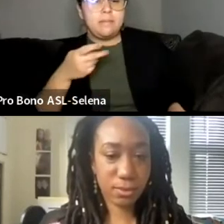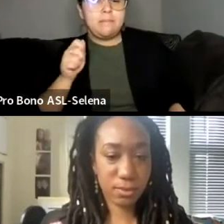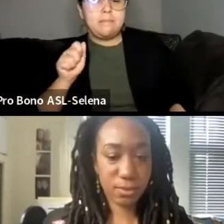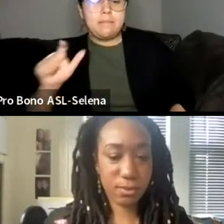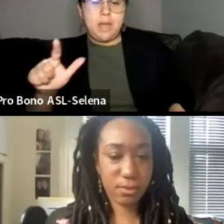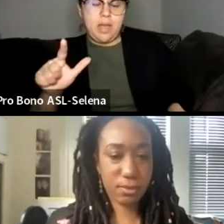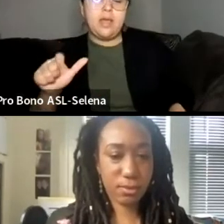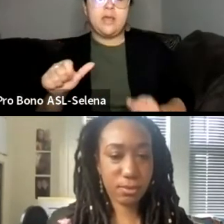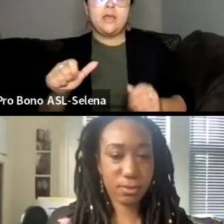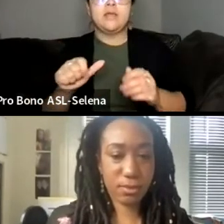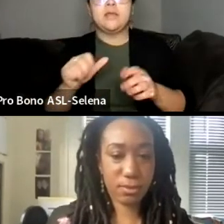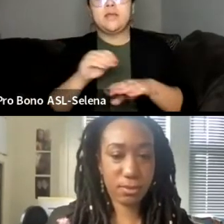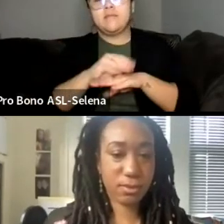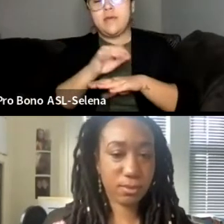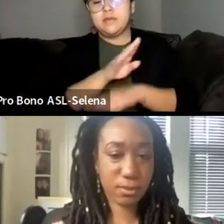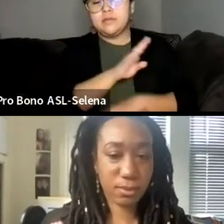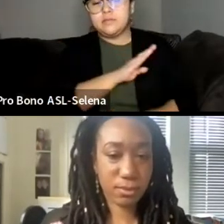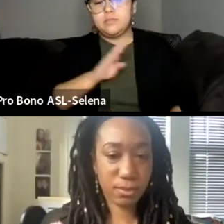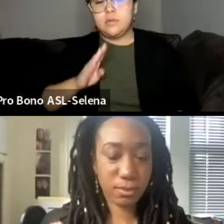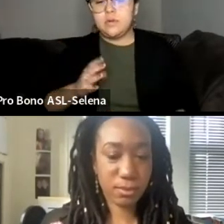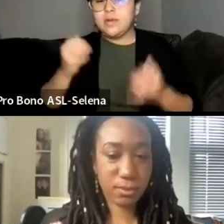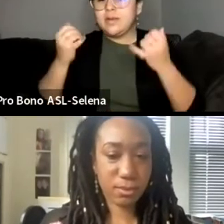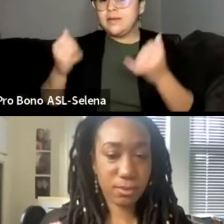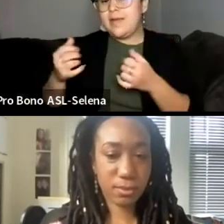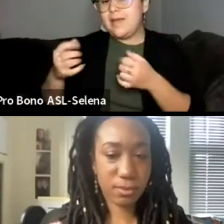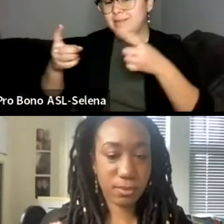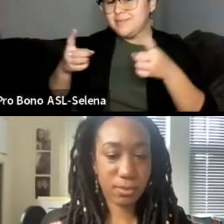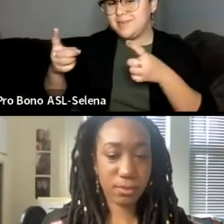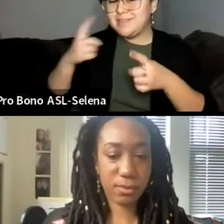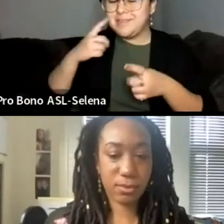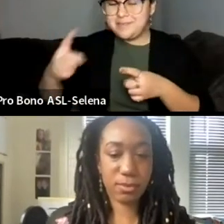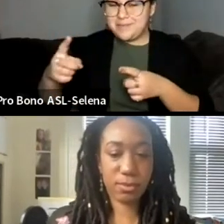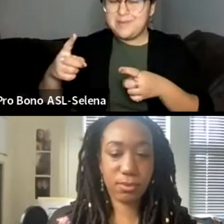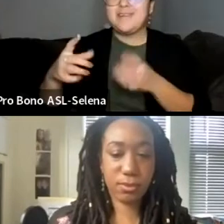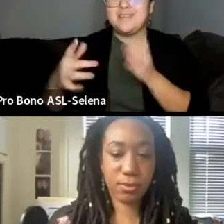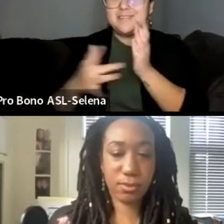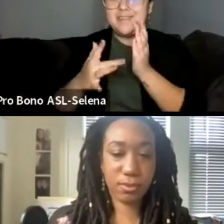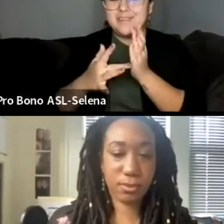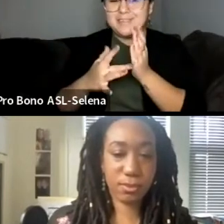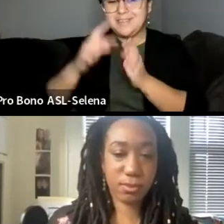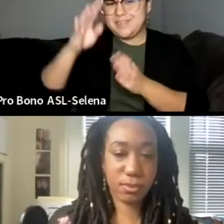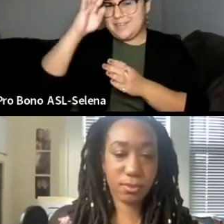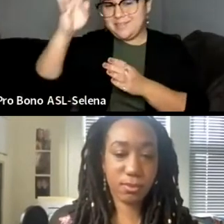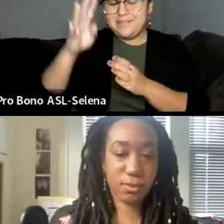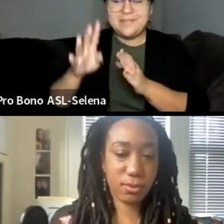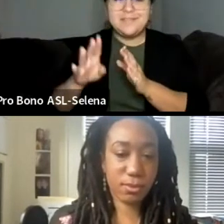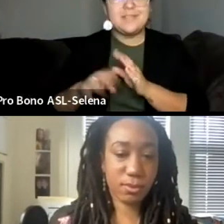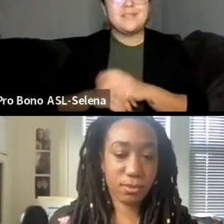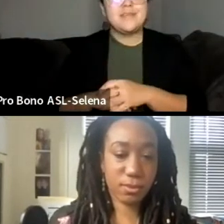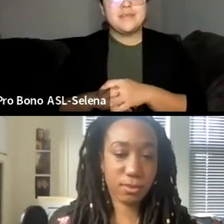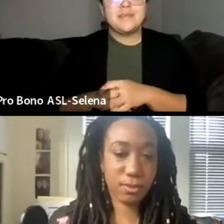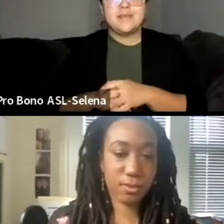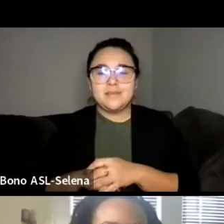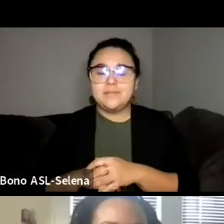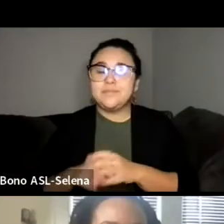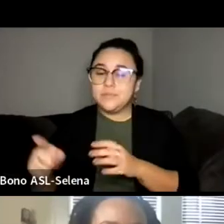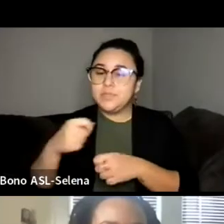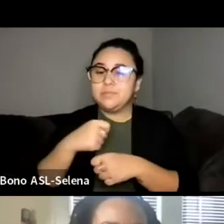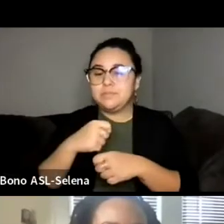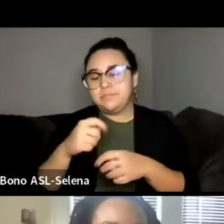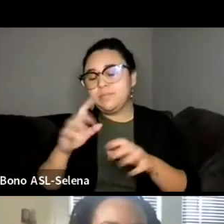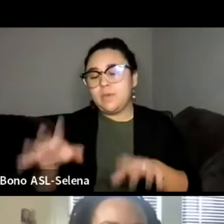field. Now PAAL's director of technology and innovation, where she produces the PAAL Summit and other PAAL national gatherings.